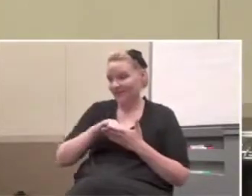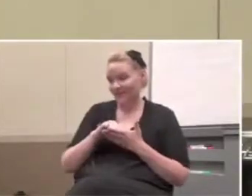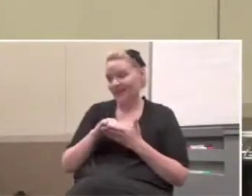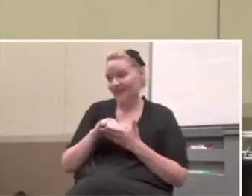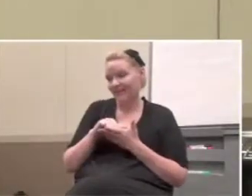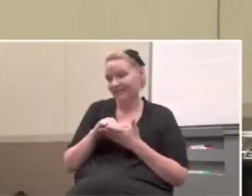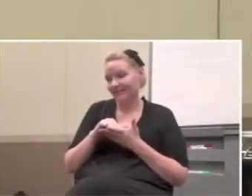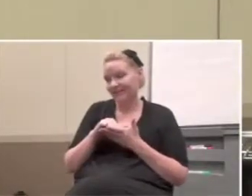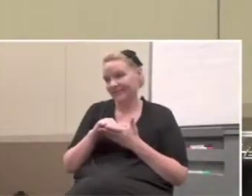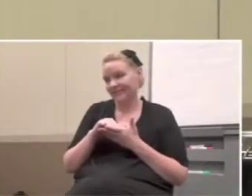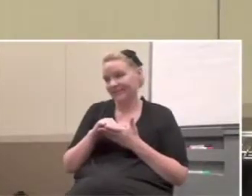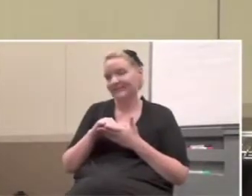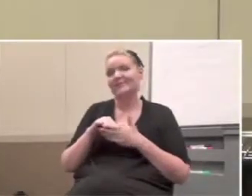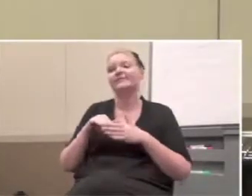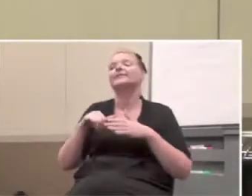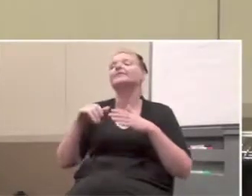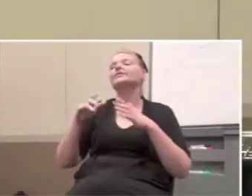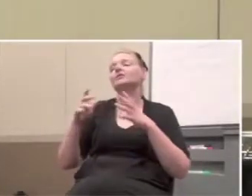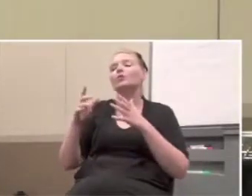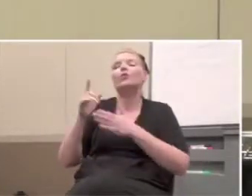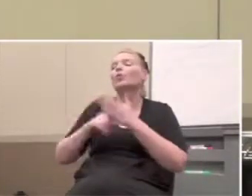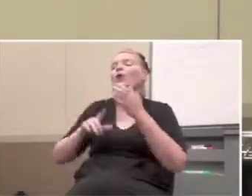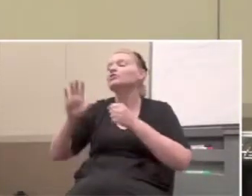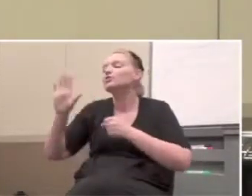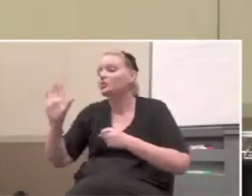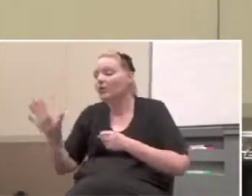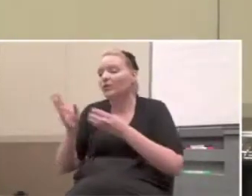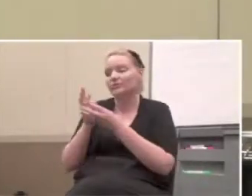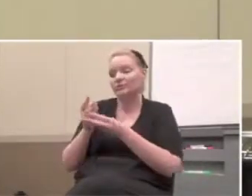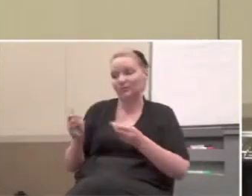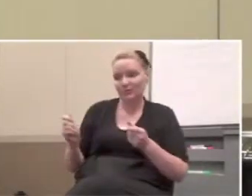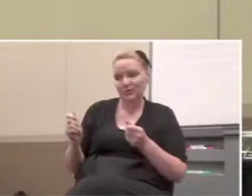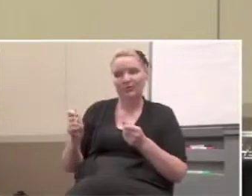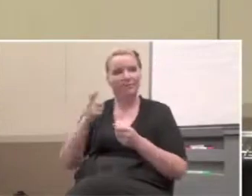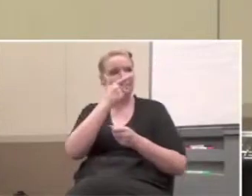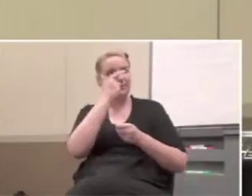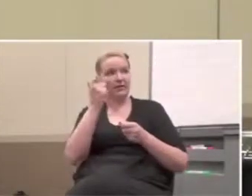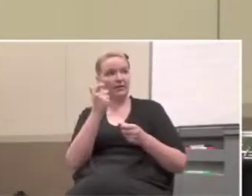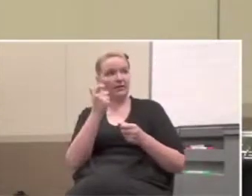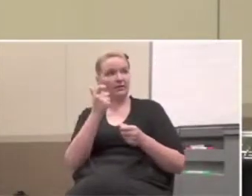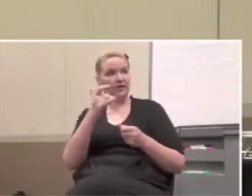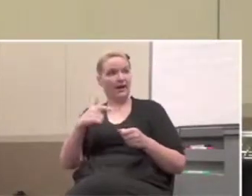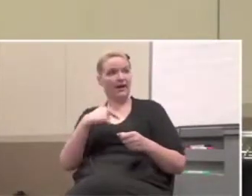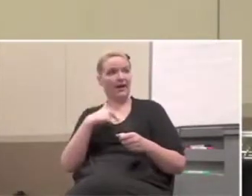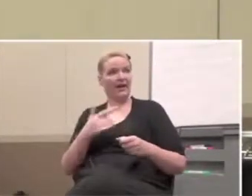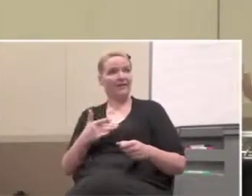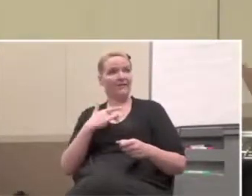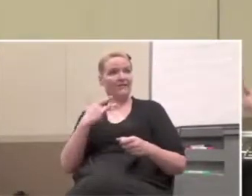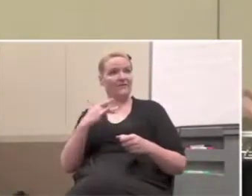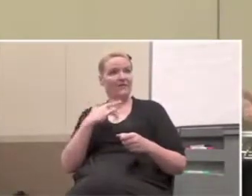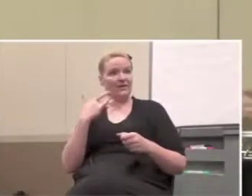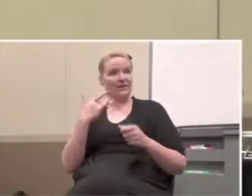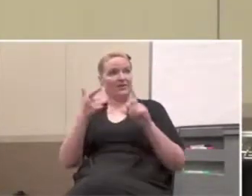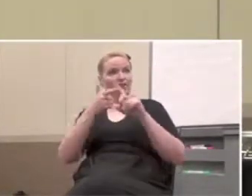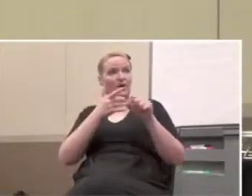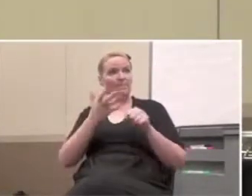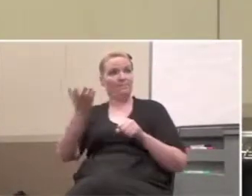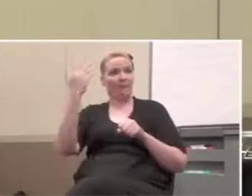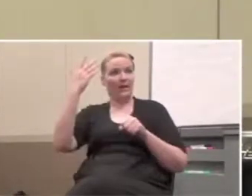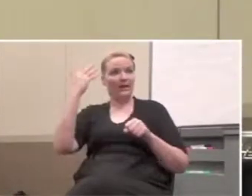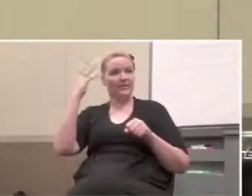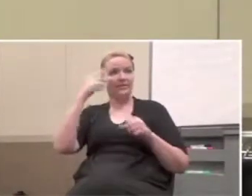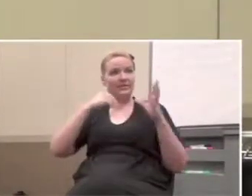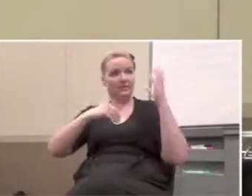and then I said, so what is your solution to the problem? Because I feel that based on past experience,